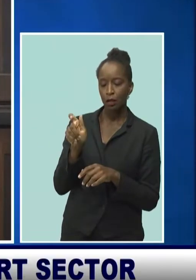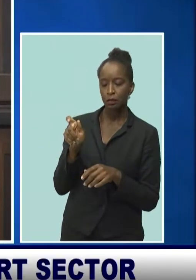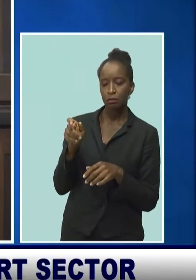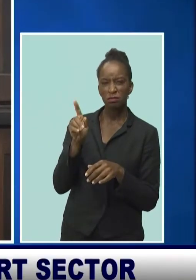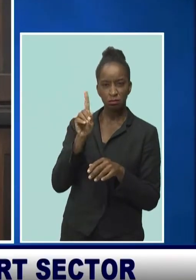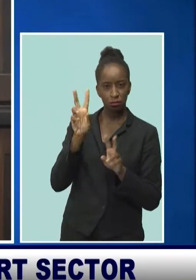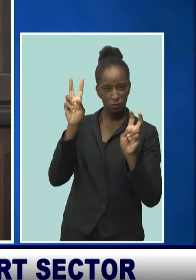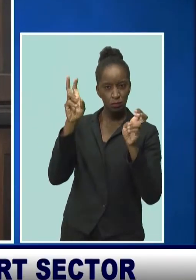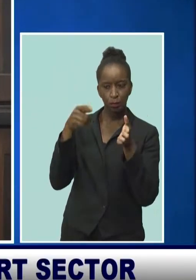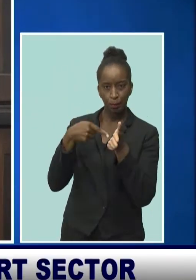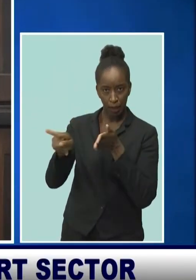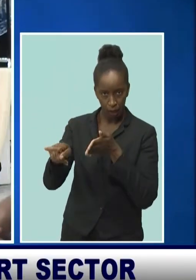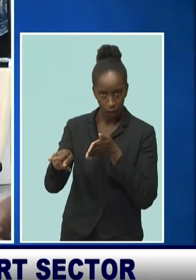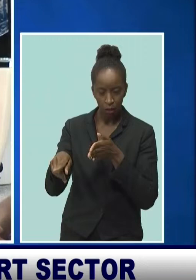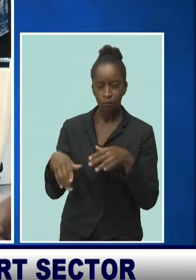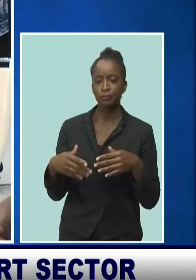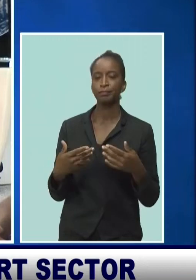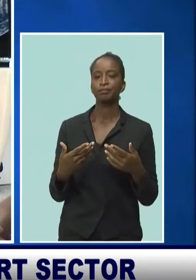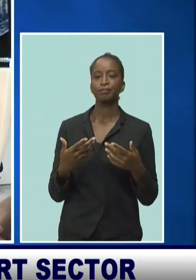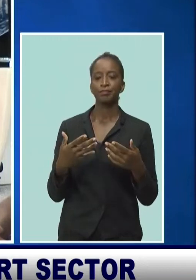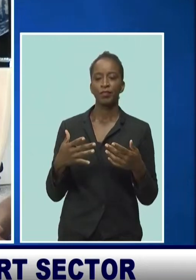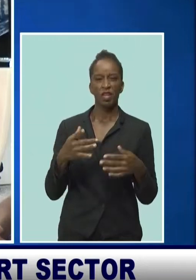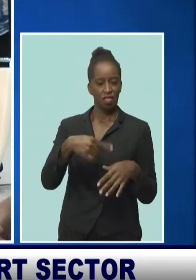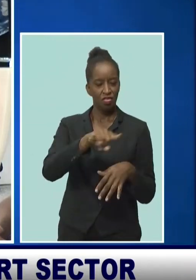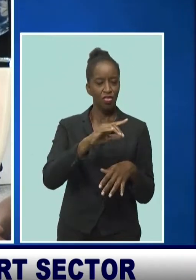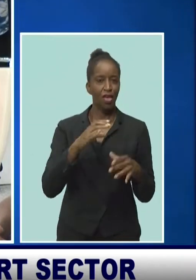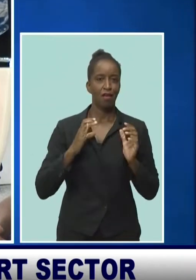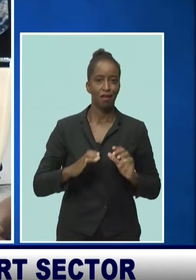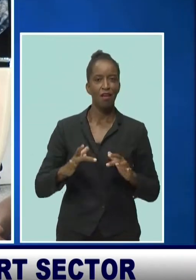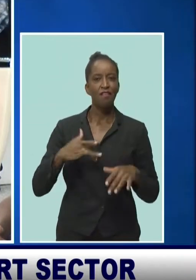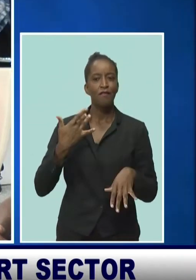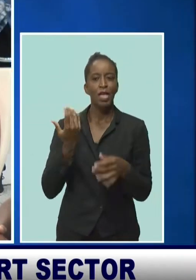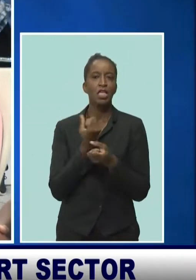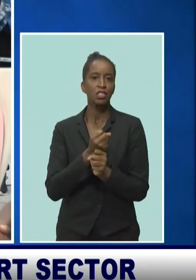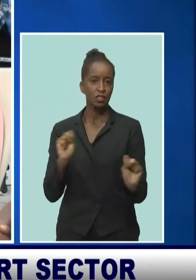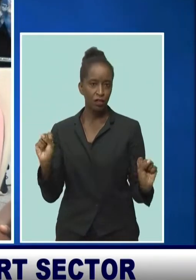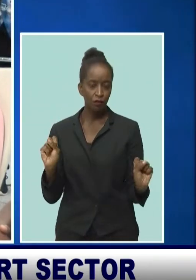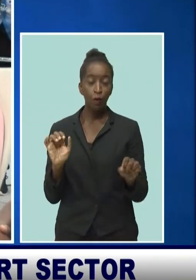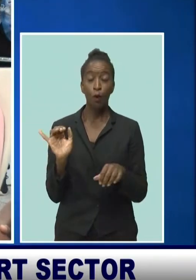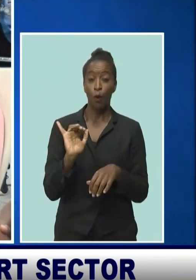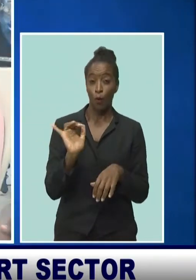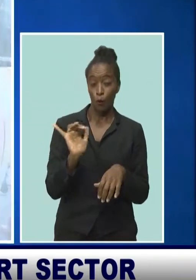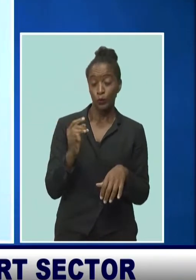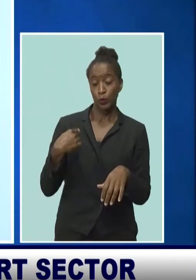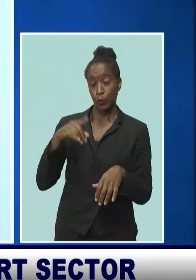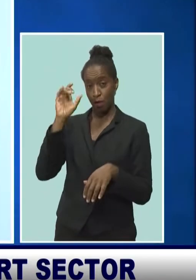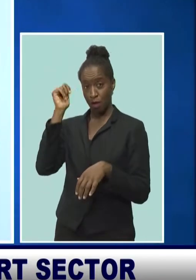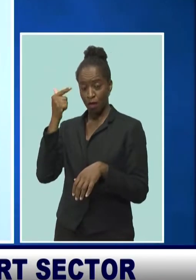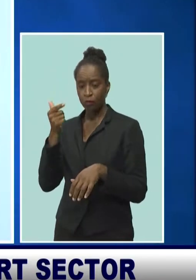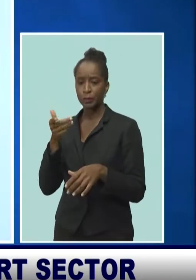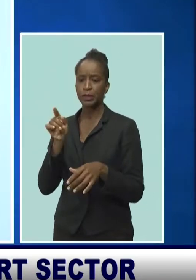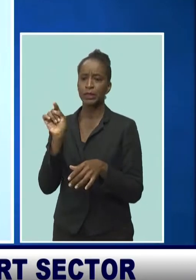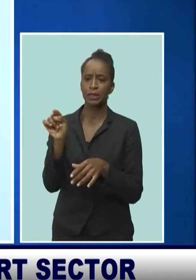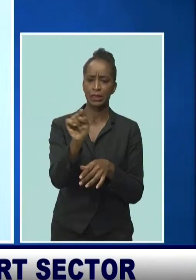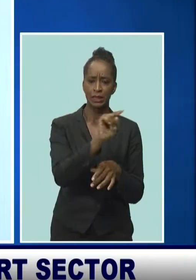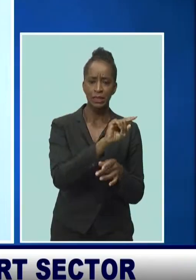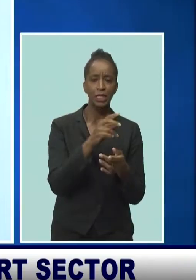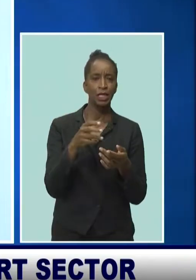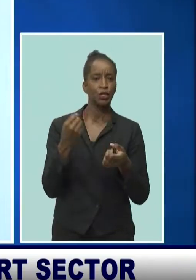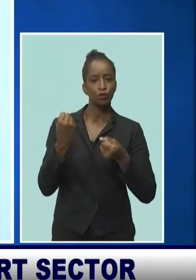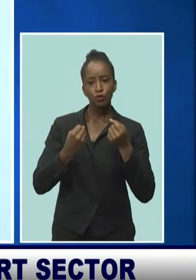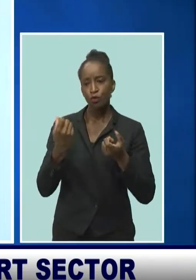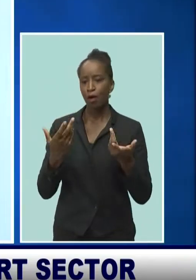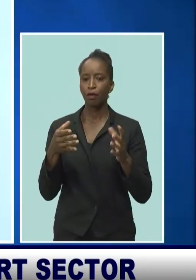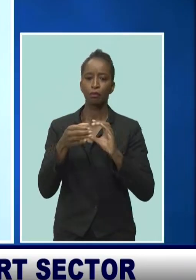the way in which we communicate and cooperate with our stakeholders as well. For the most part, I would say